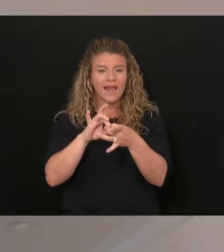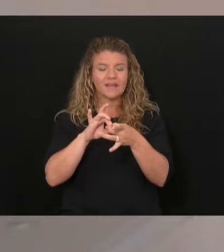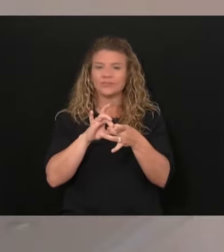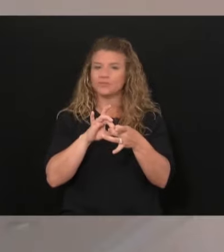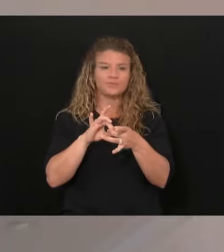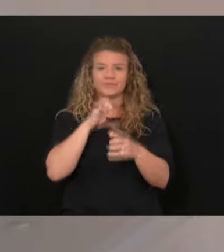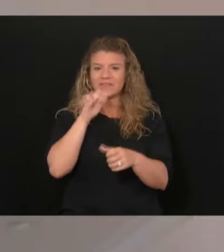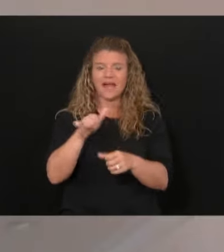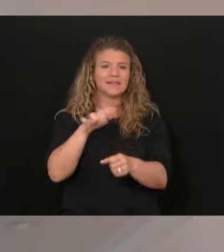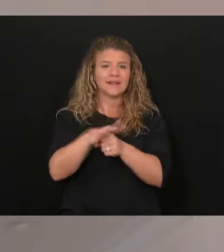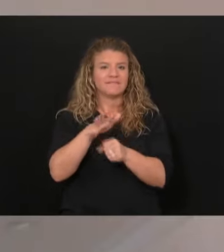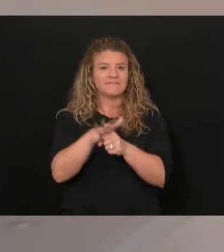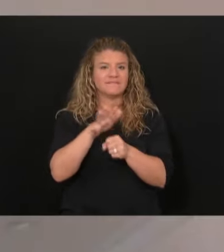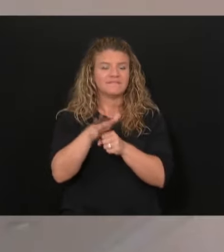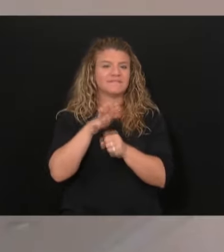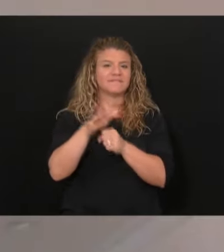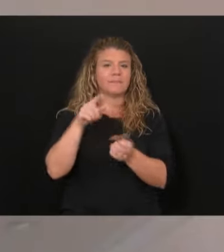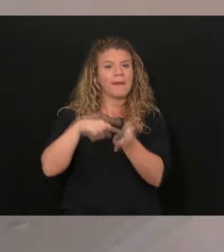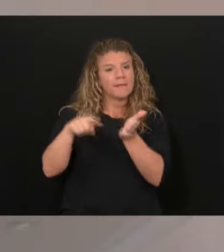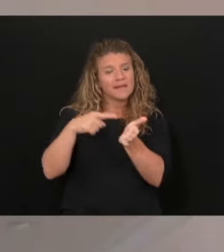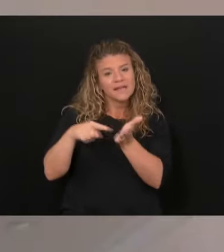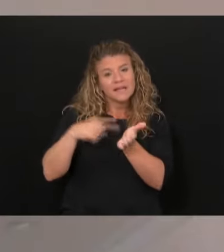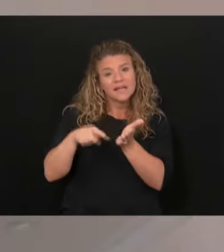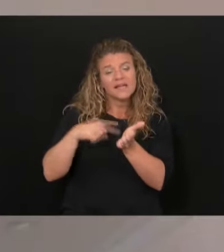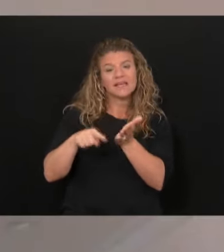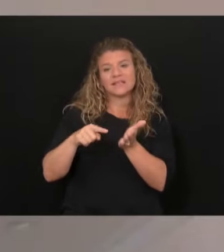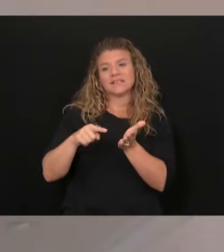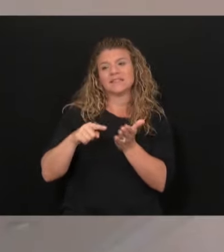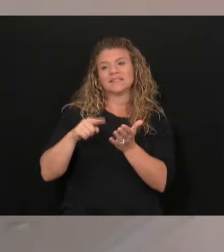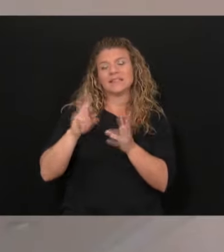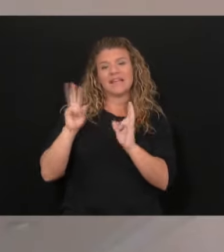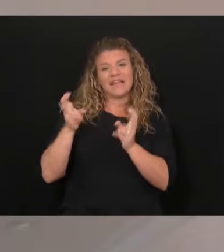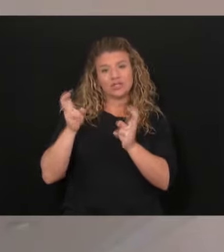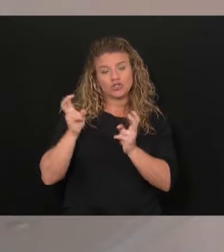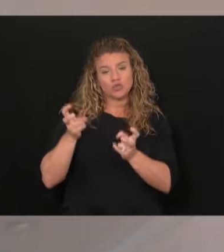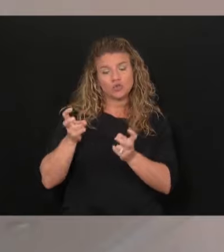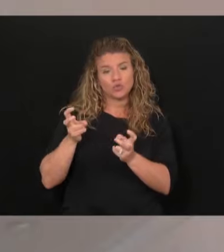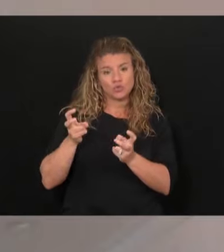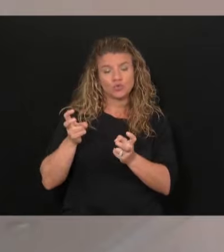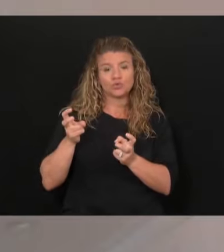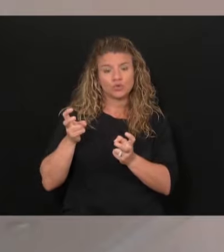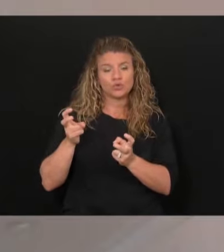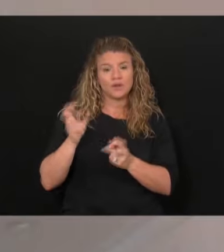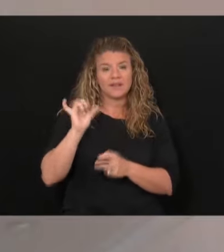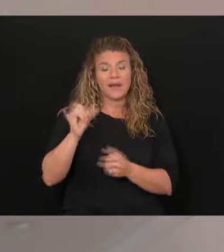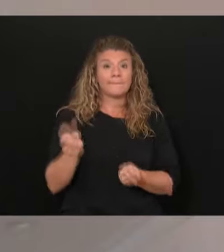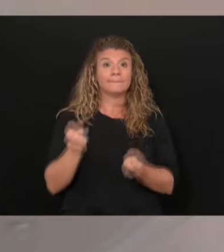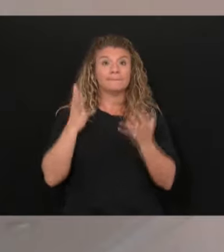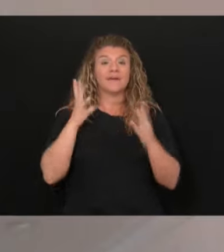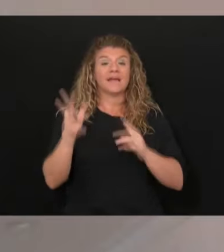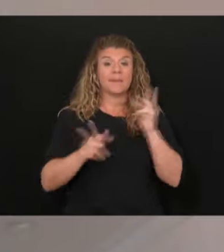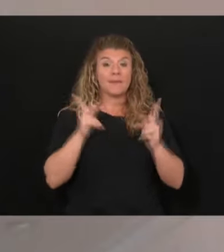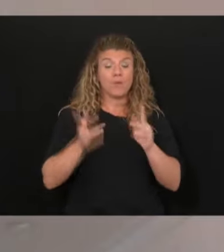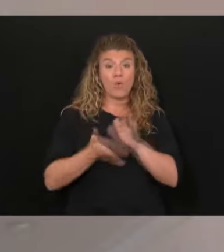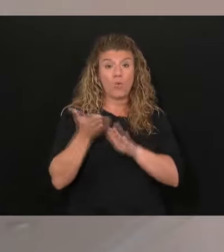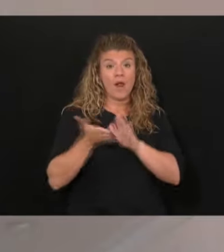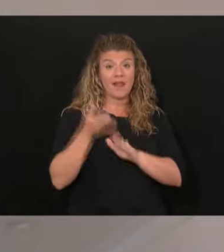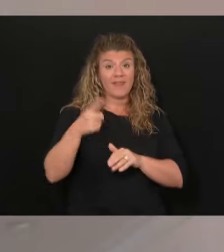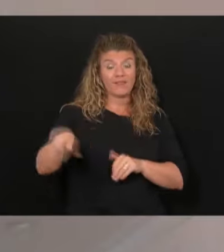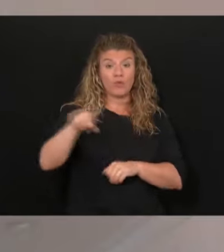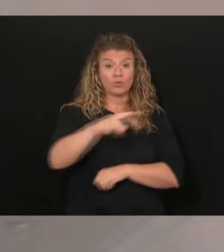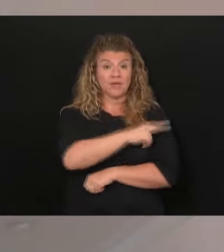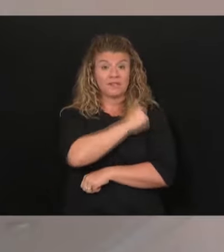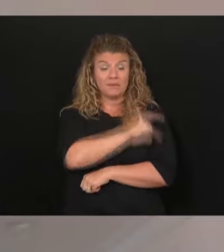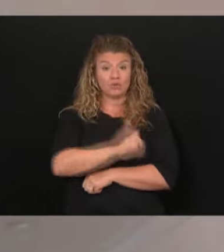of the payment and issues that many people running hospitals know,